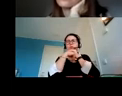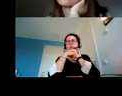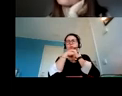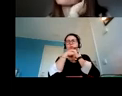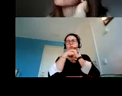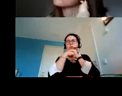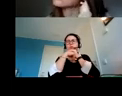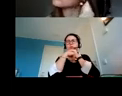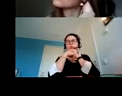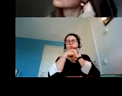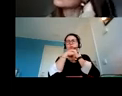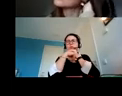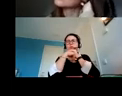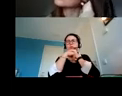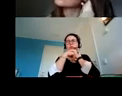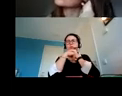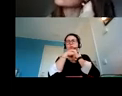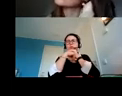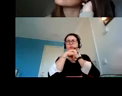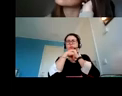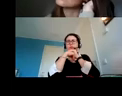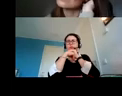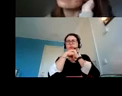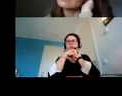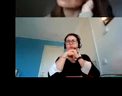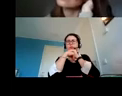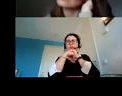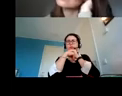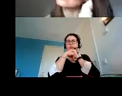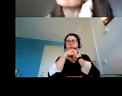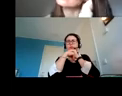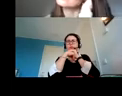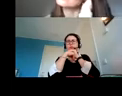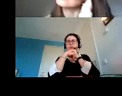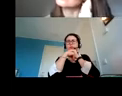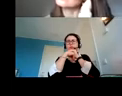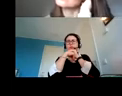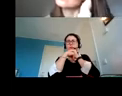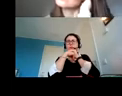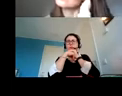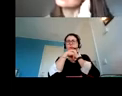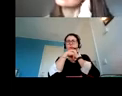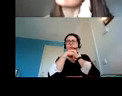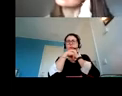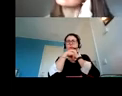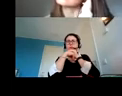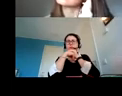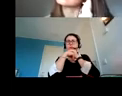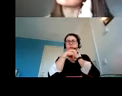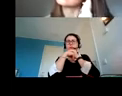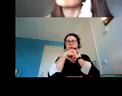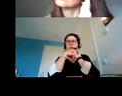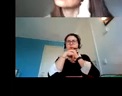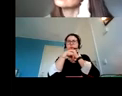the effective implementation of the EU directive on non-financial reporting. Actually, we have